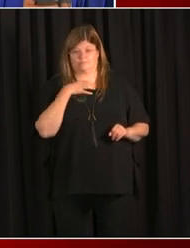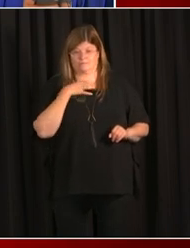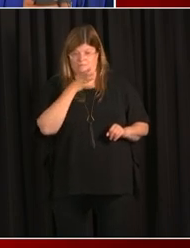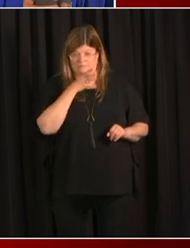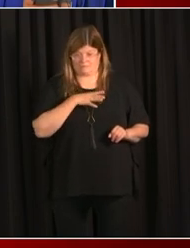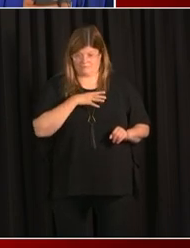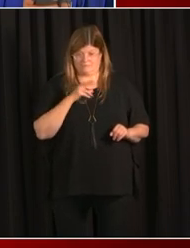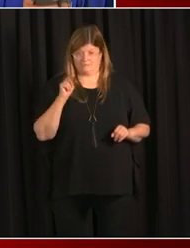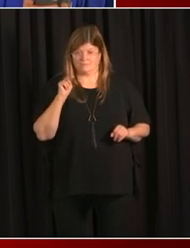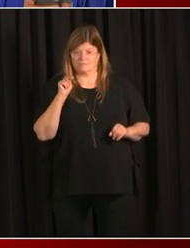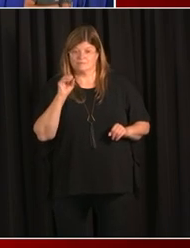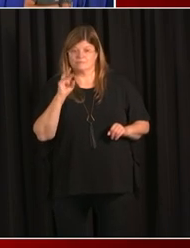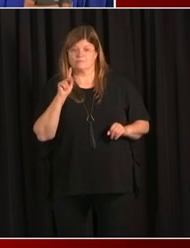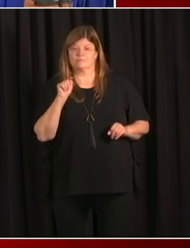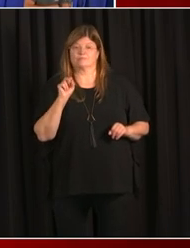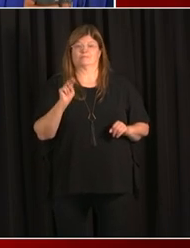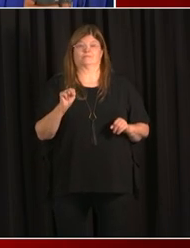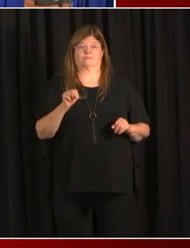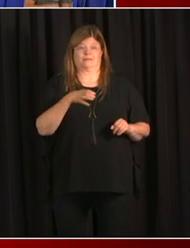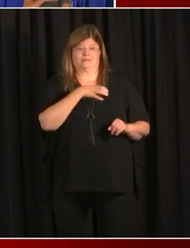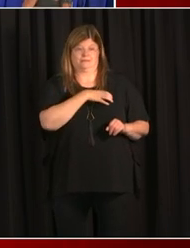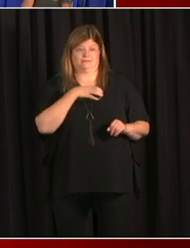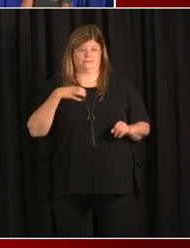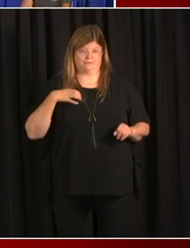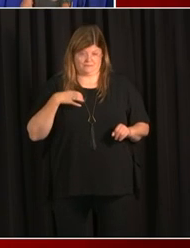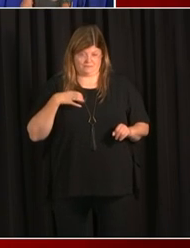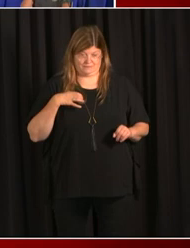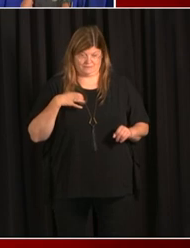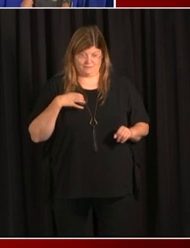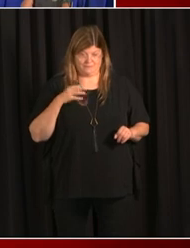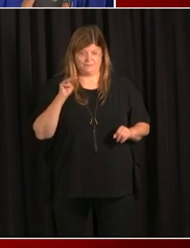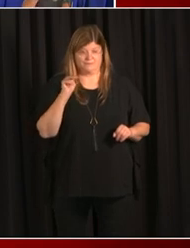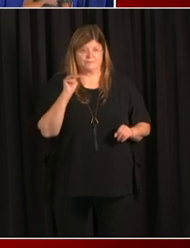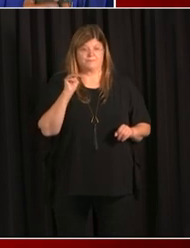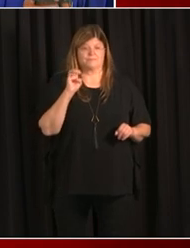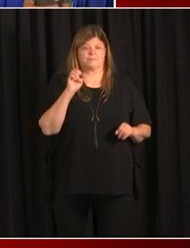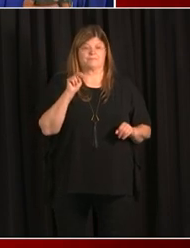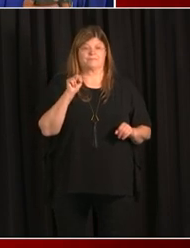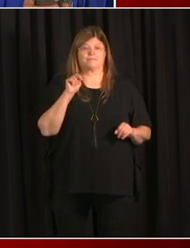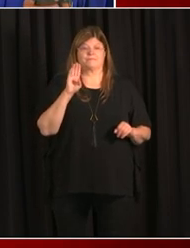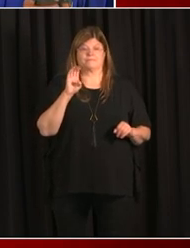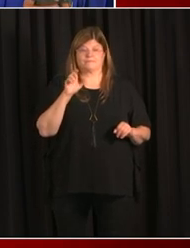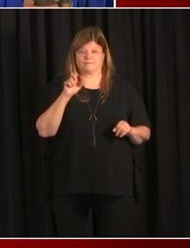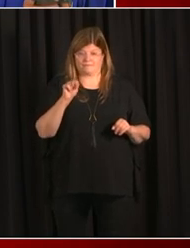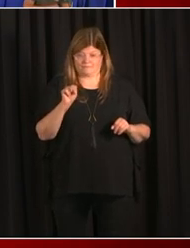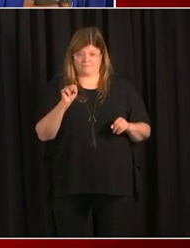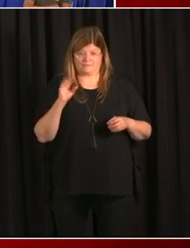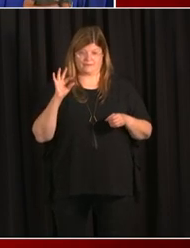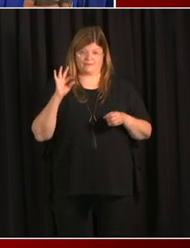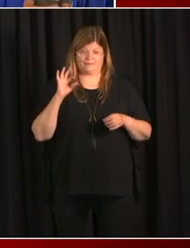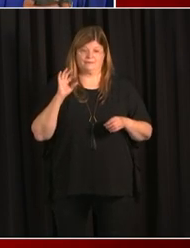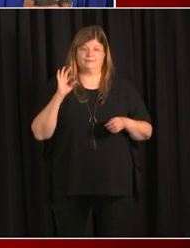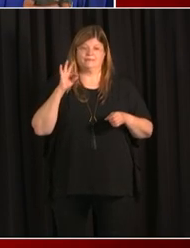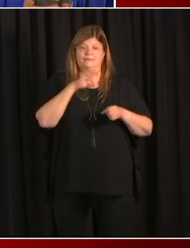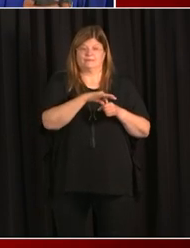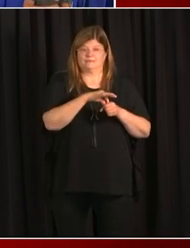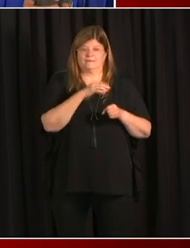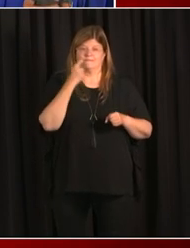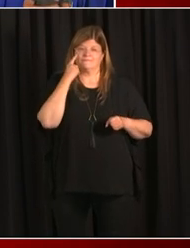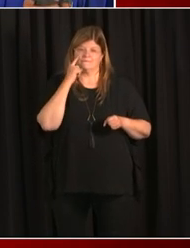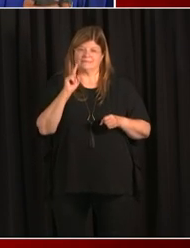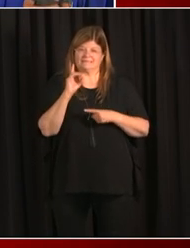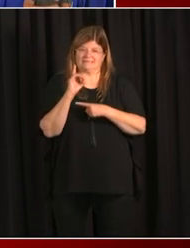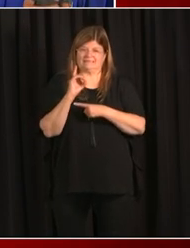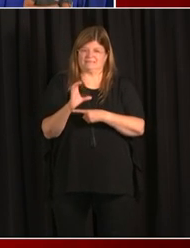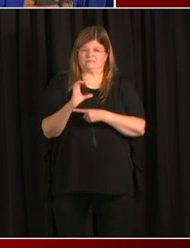and Council Chairman Mendelson nominating Joe Biden the other night for the District of Columbia.